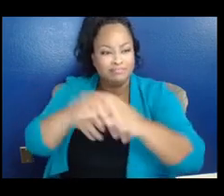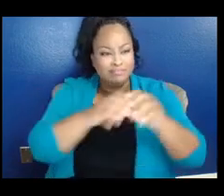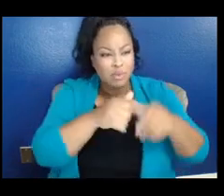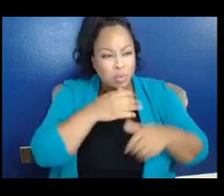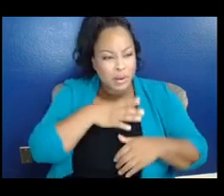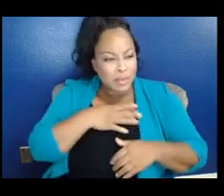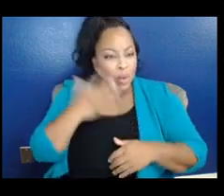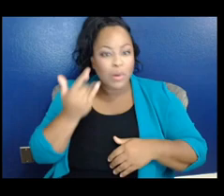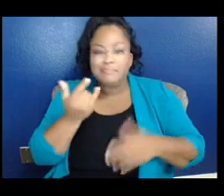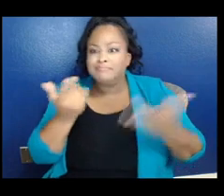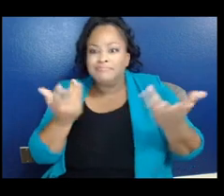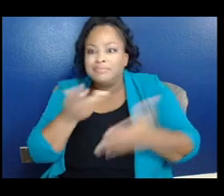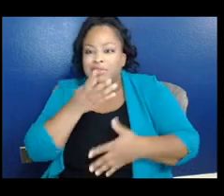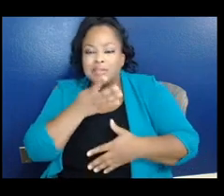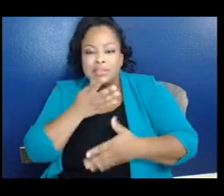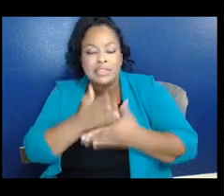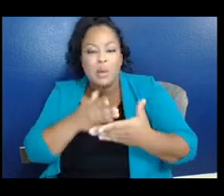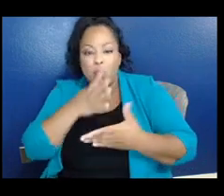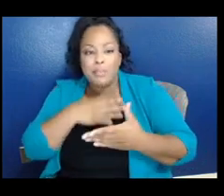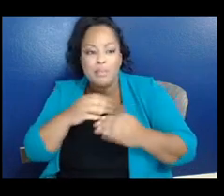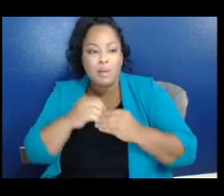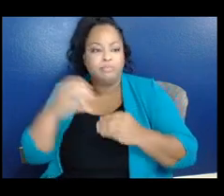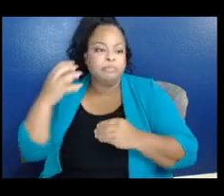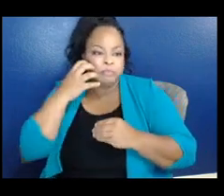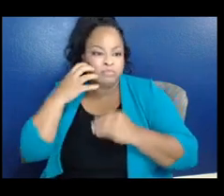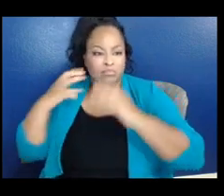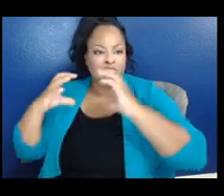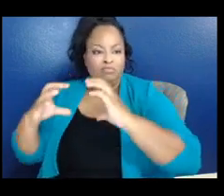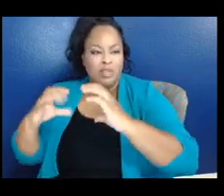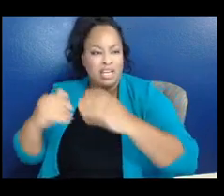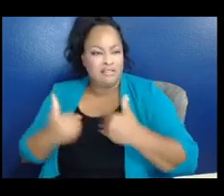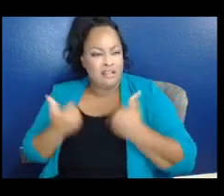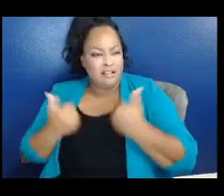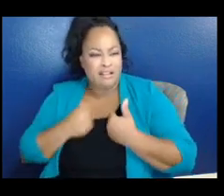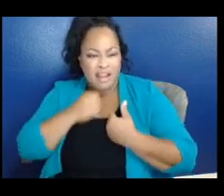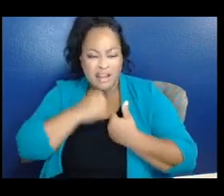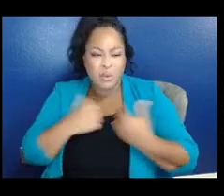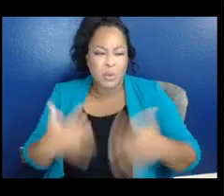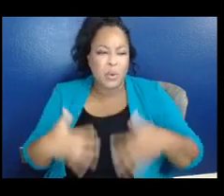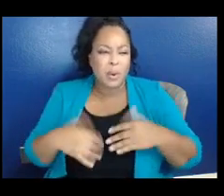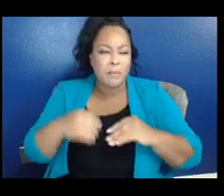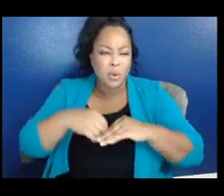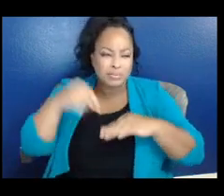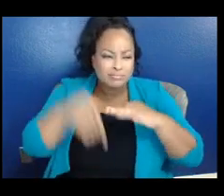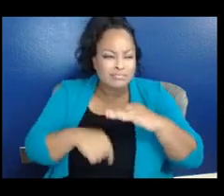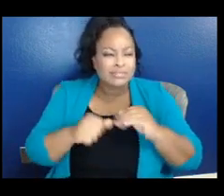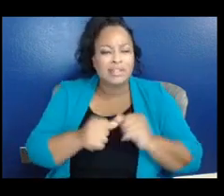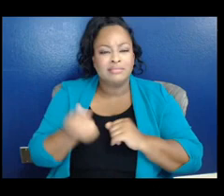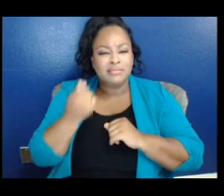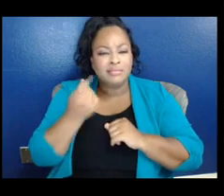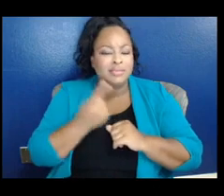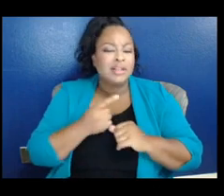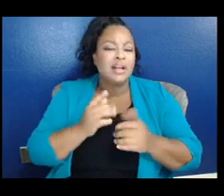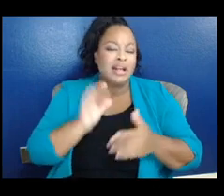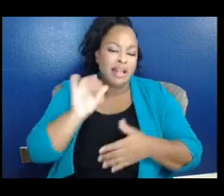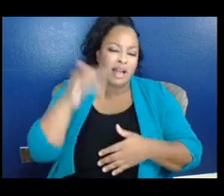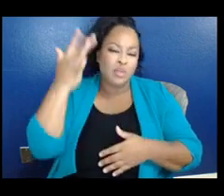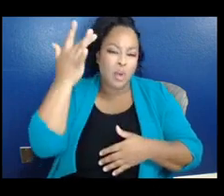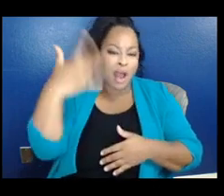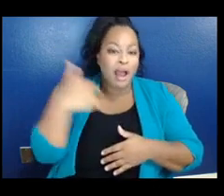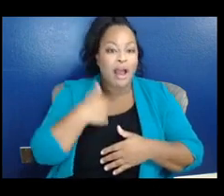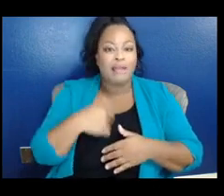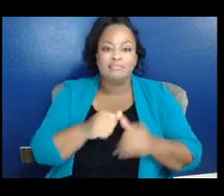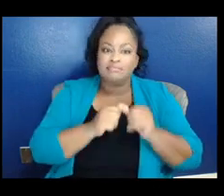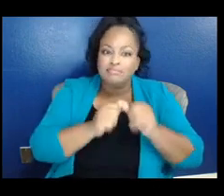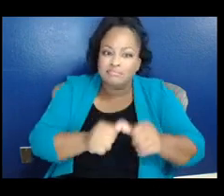women, why some women have it larger or more symptomatic at a younger age. There's so much more to be learned. And that is